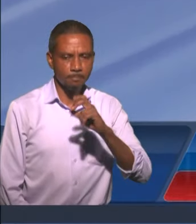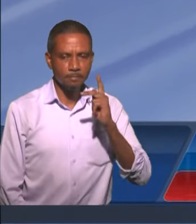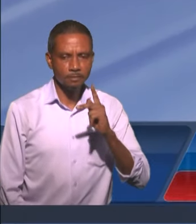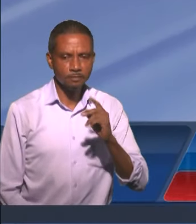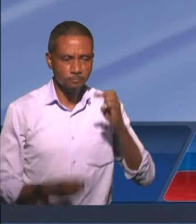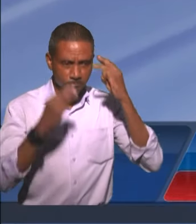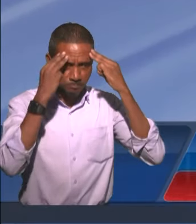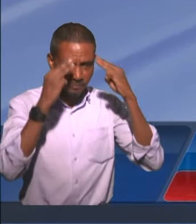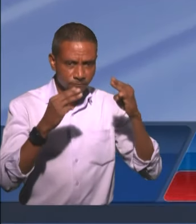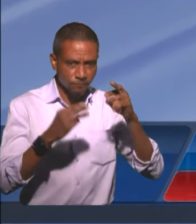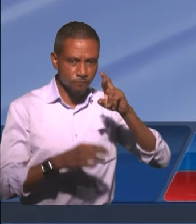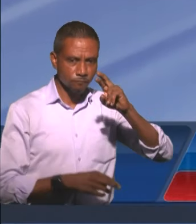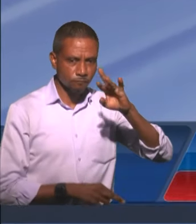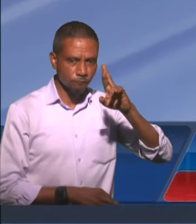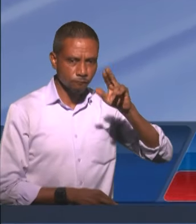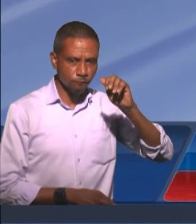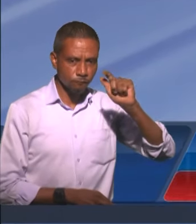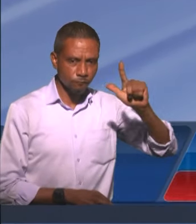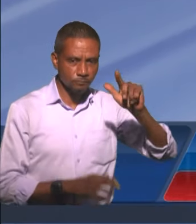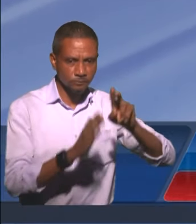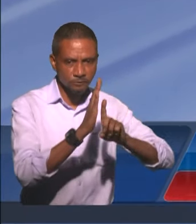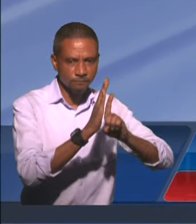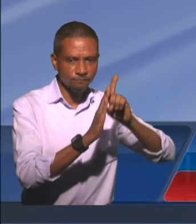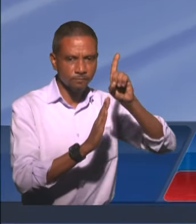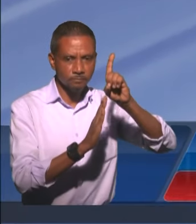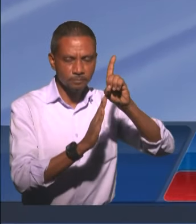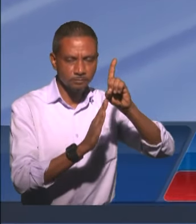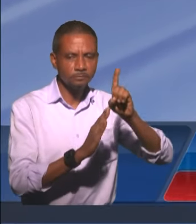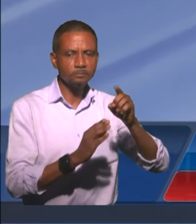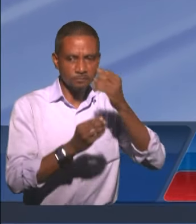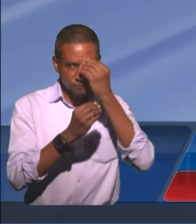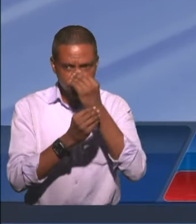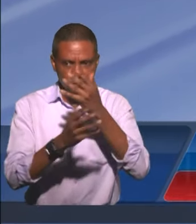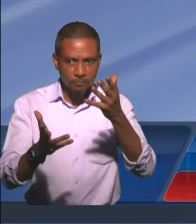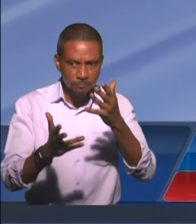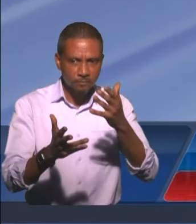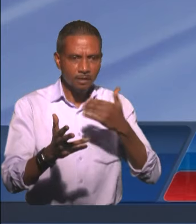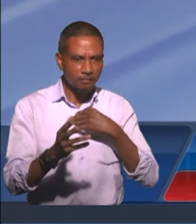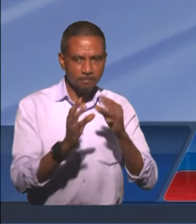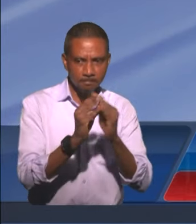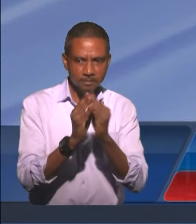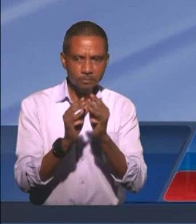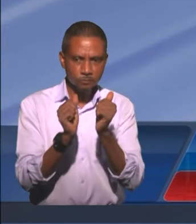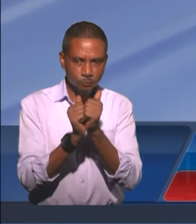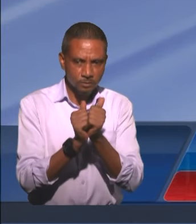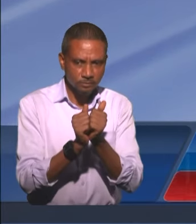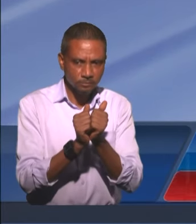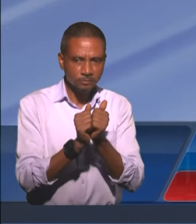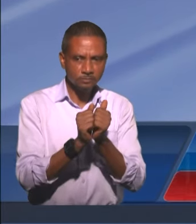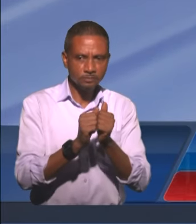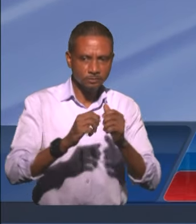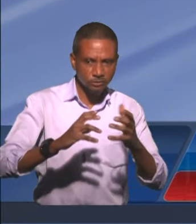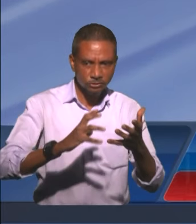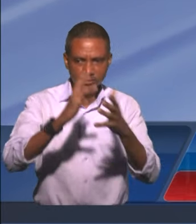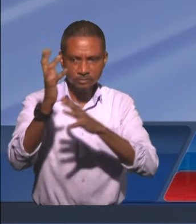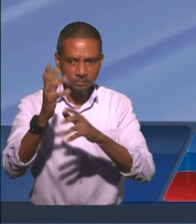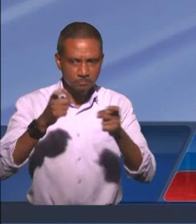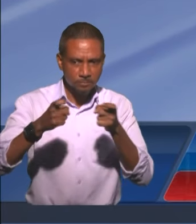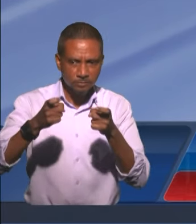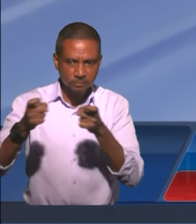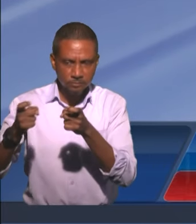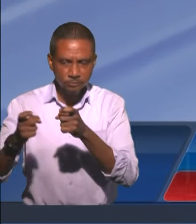The Ministry of Rural Development and Local Government is informing that it held meetings with its disaster management units in all 14